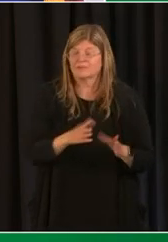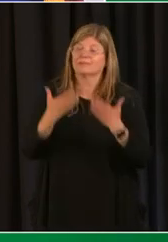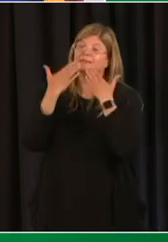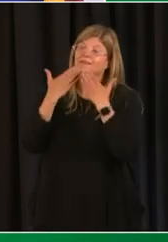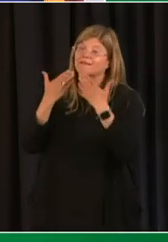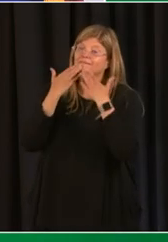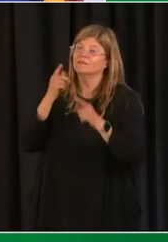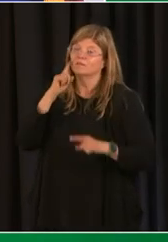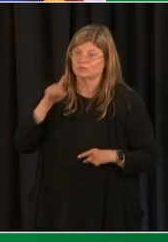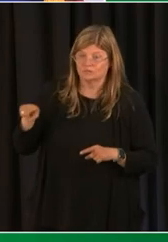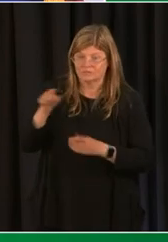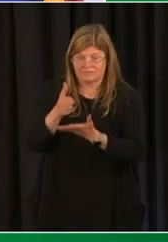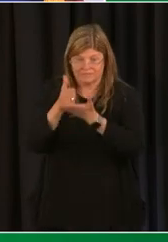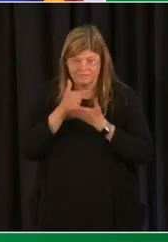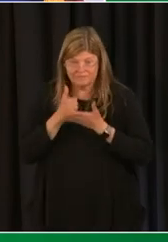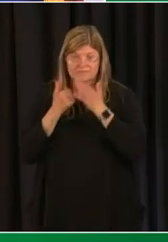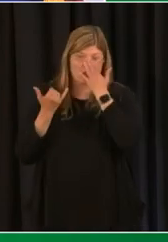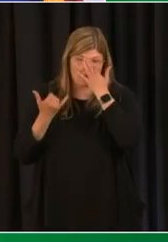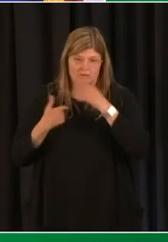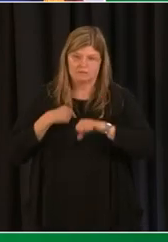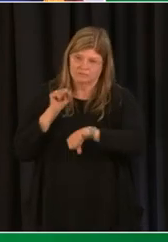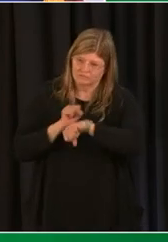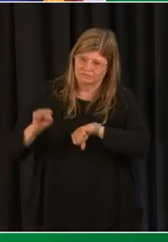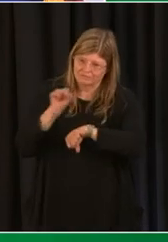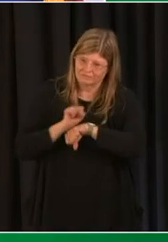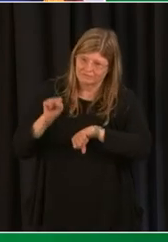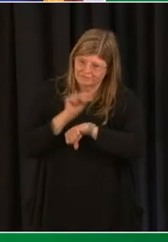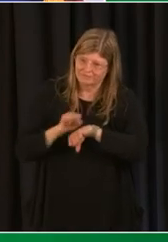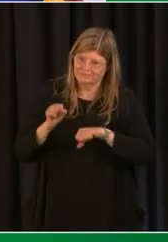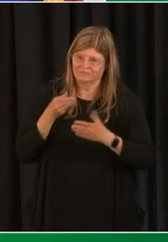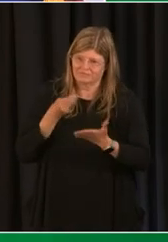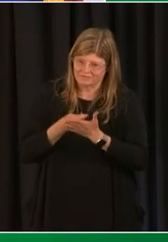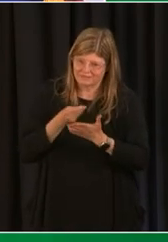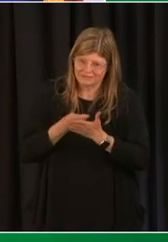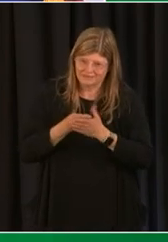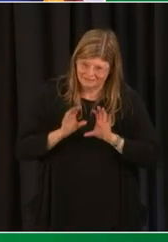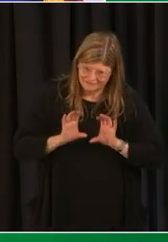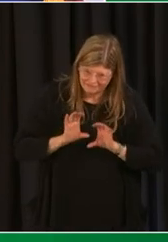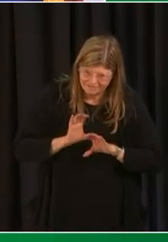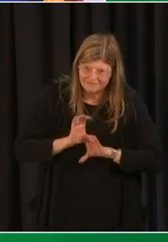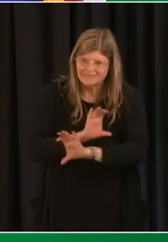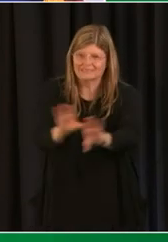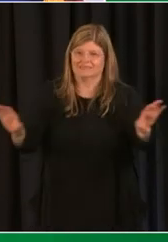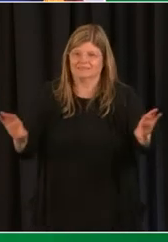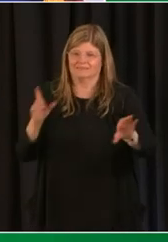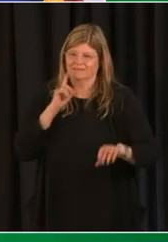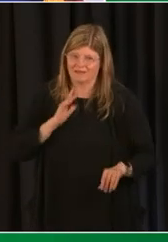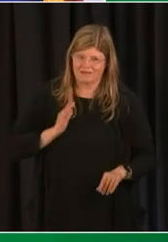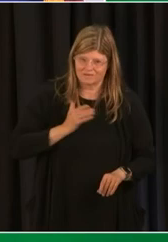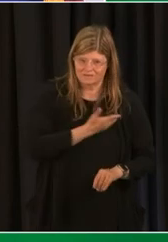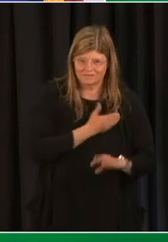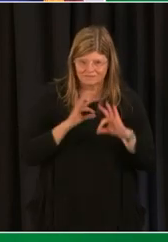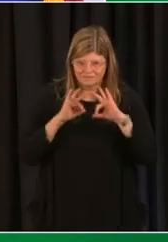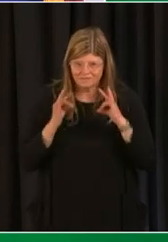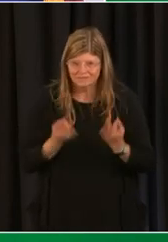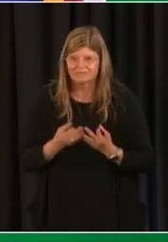improve our outreach and our work to get this money invested in our residents and our families.